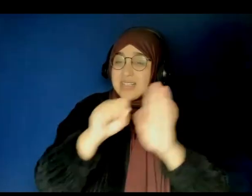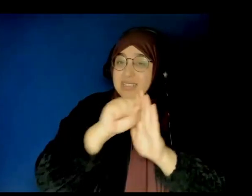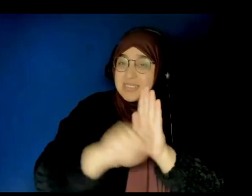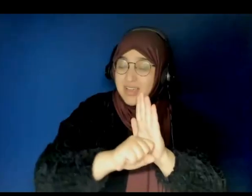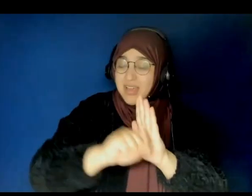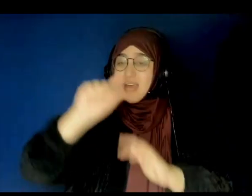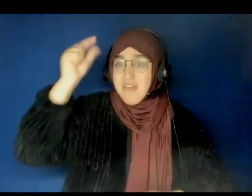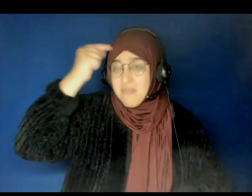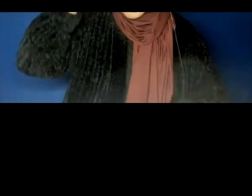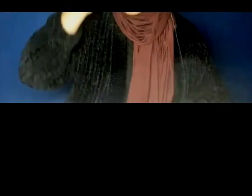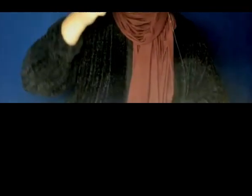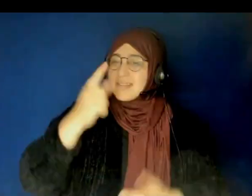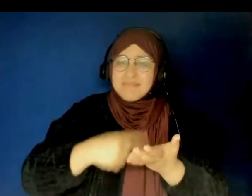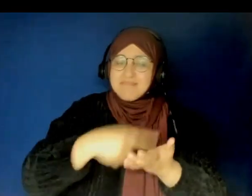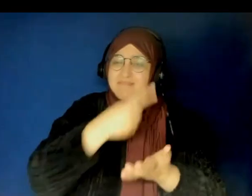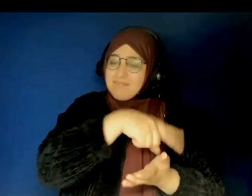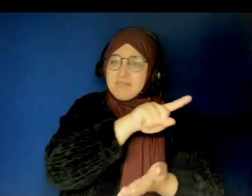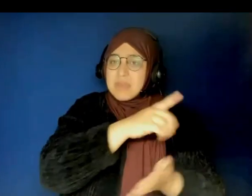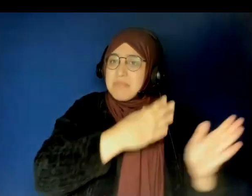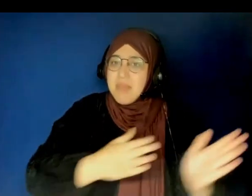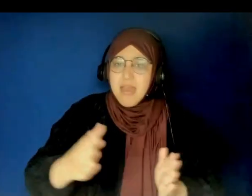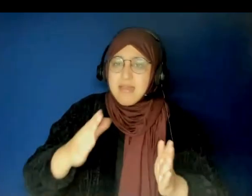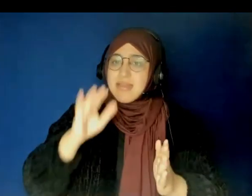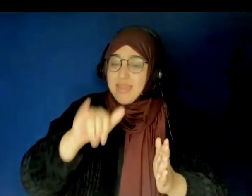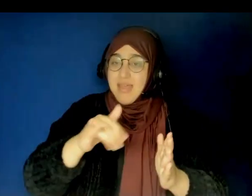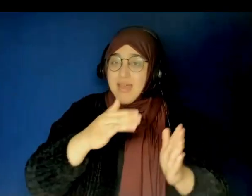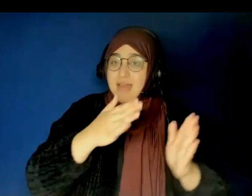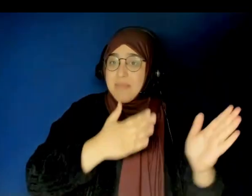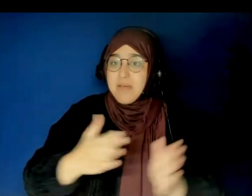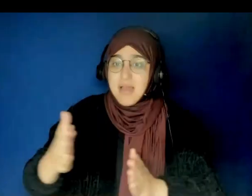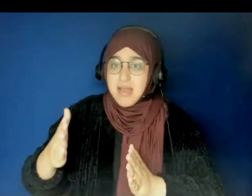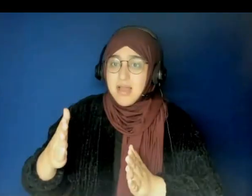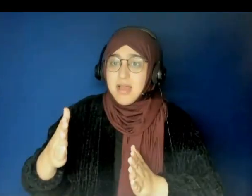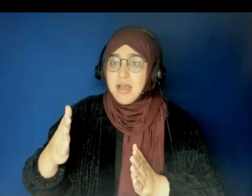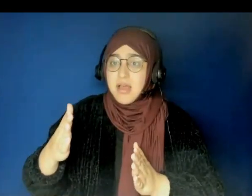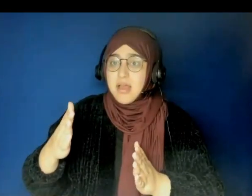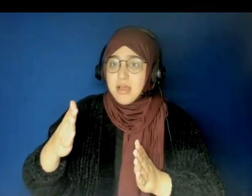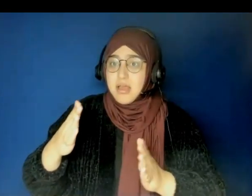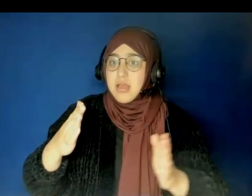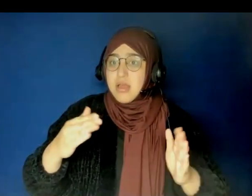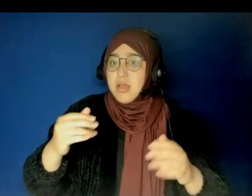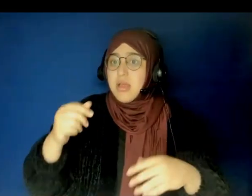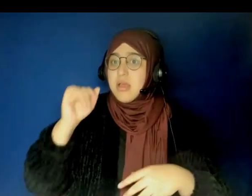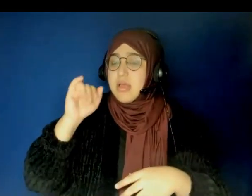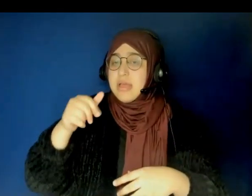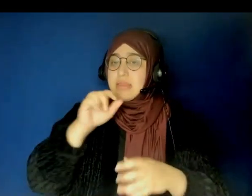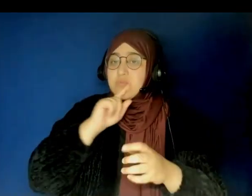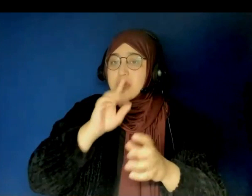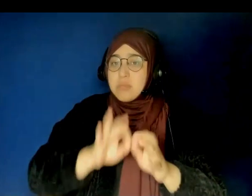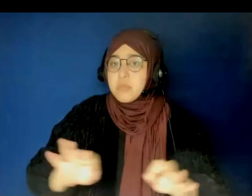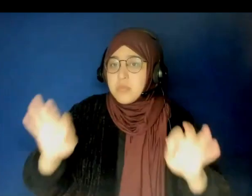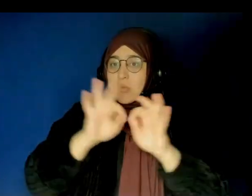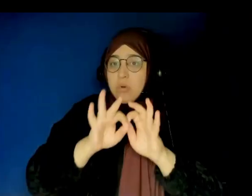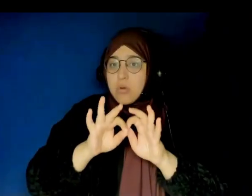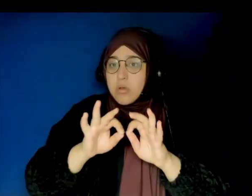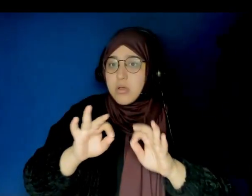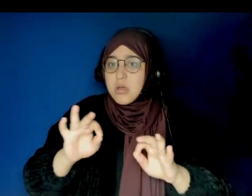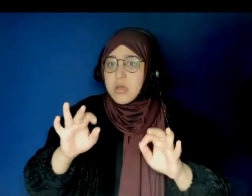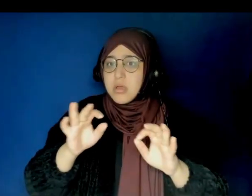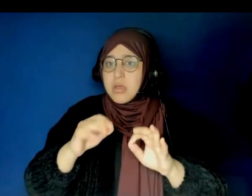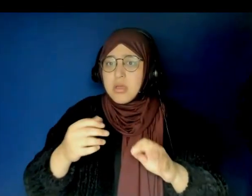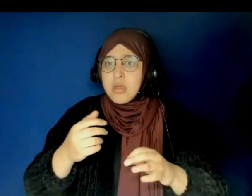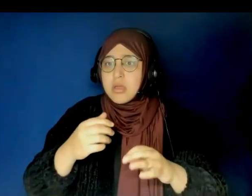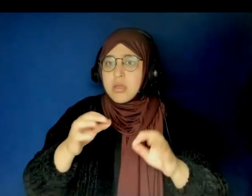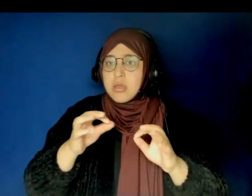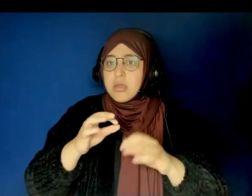in line with our values or what we wanted to happen. And therefore, it is very important for us